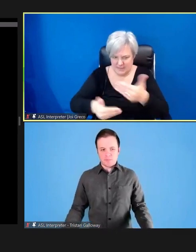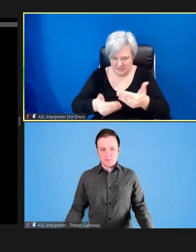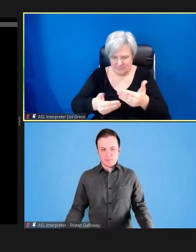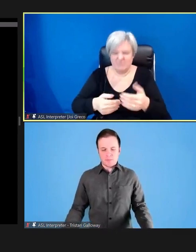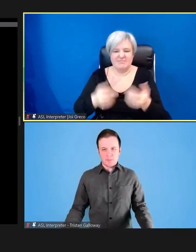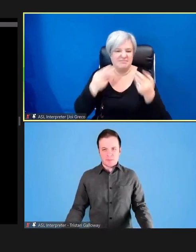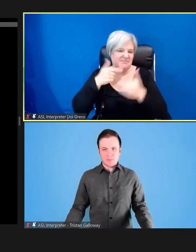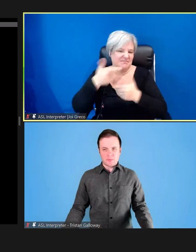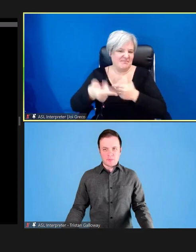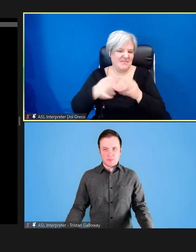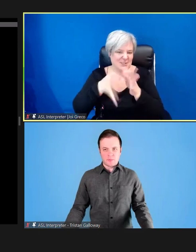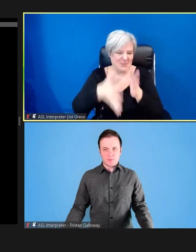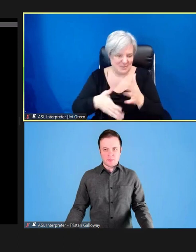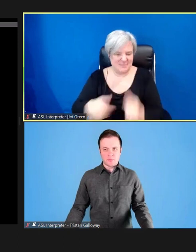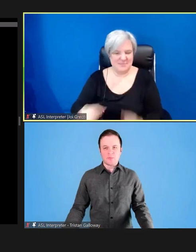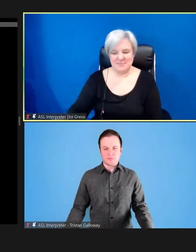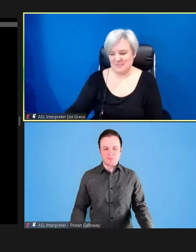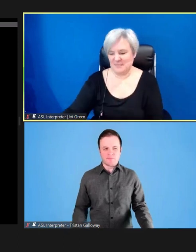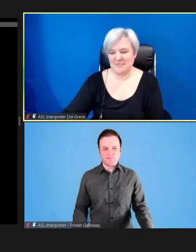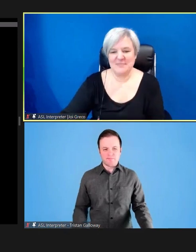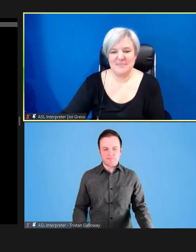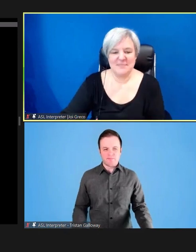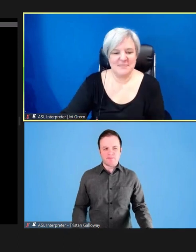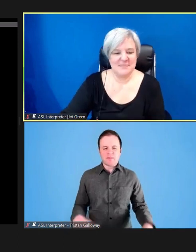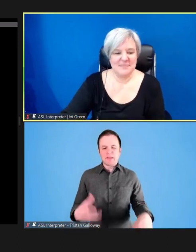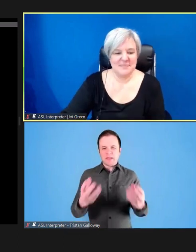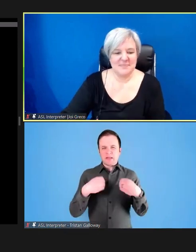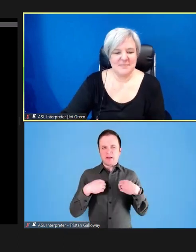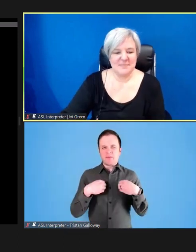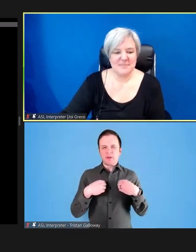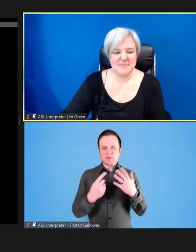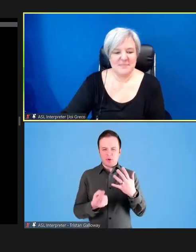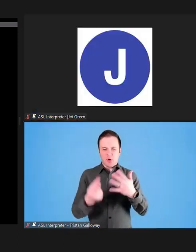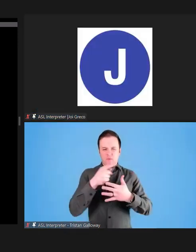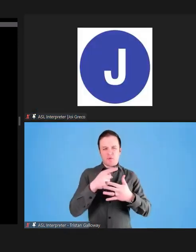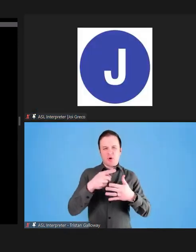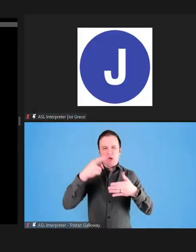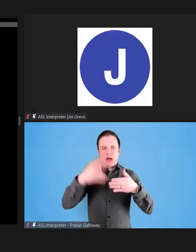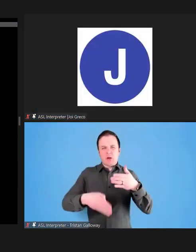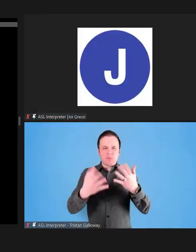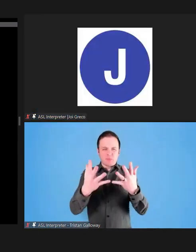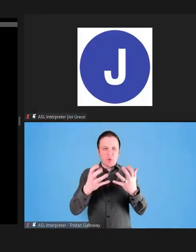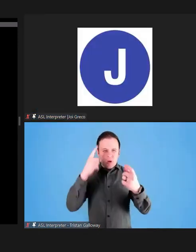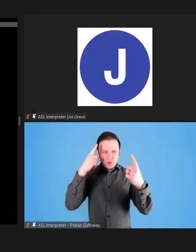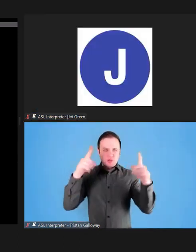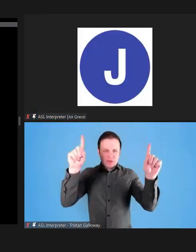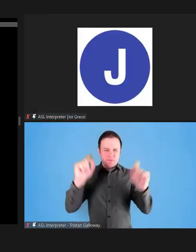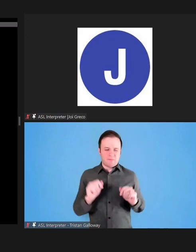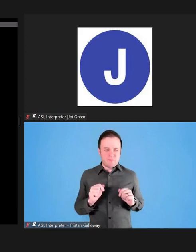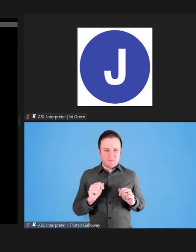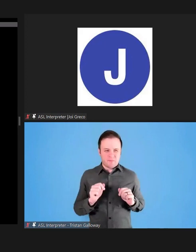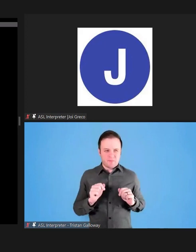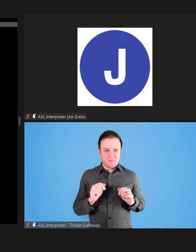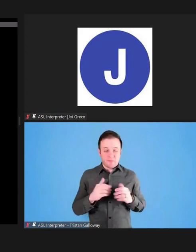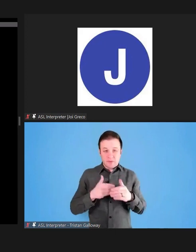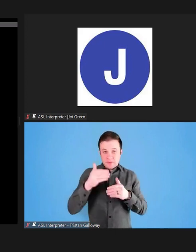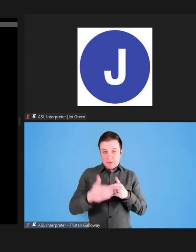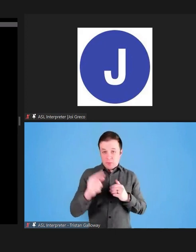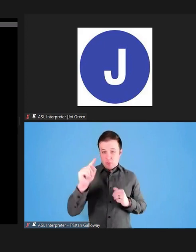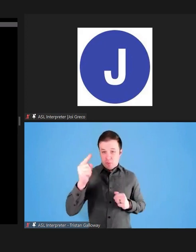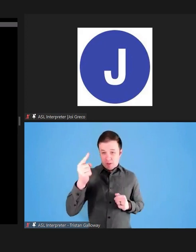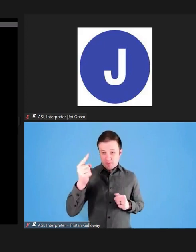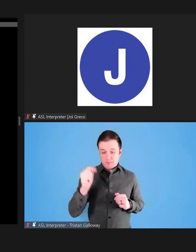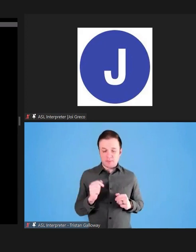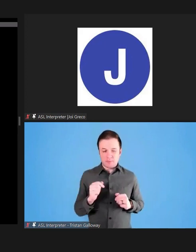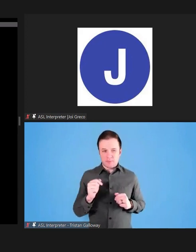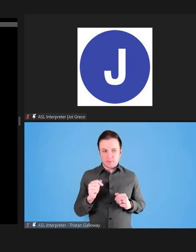when completed, would give us the overall outcomes we want to achieve. In step 1, you